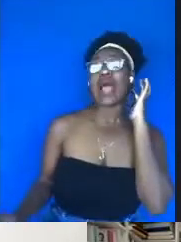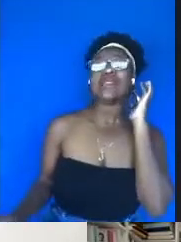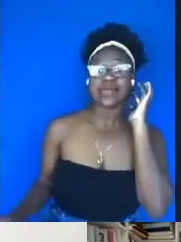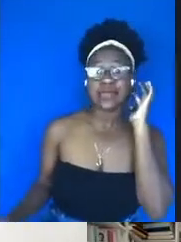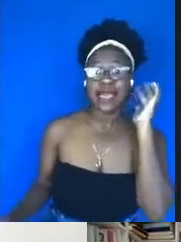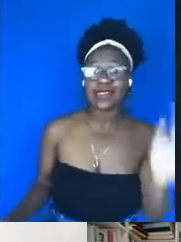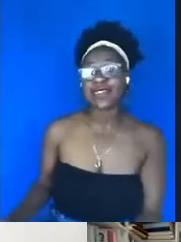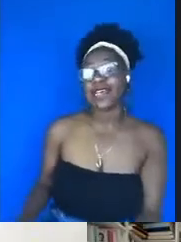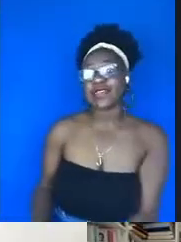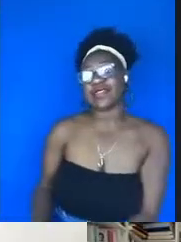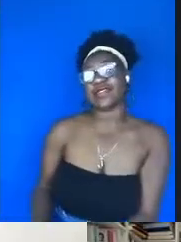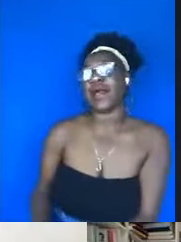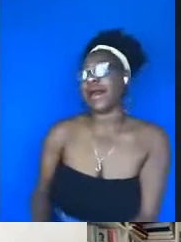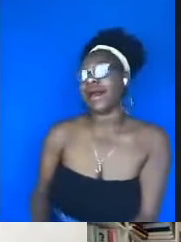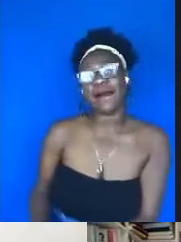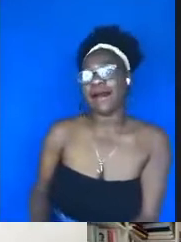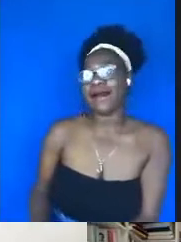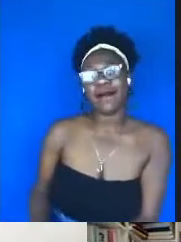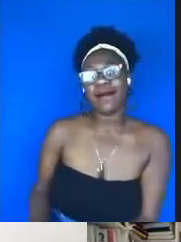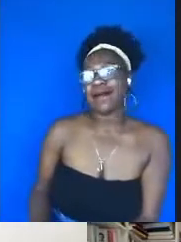Scotland's sun rising as it sets.